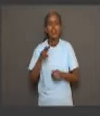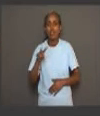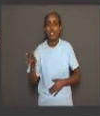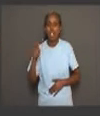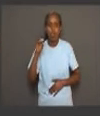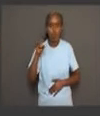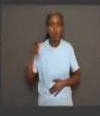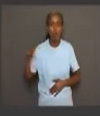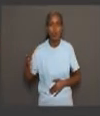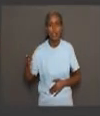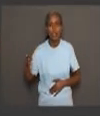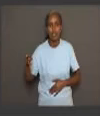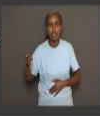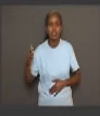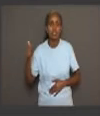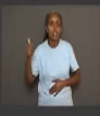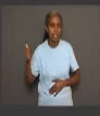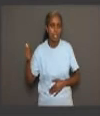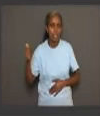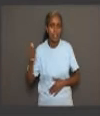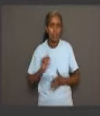OP as A.